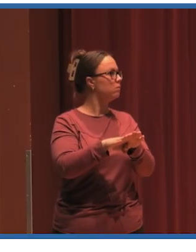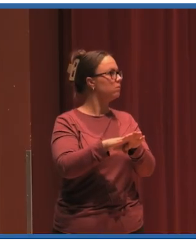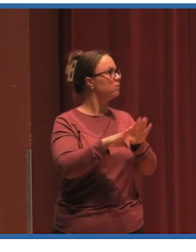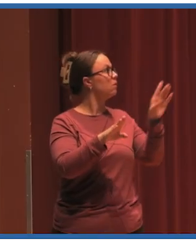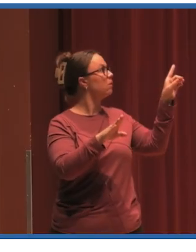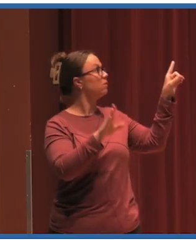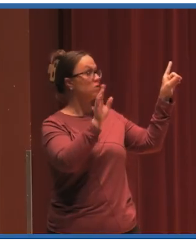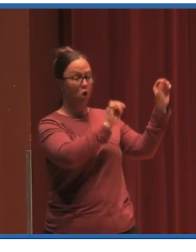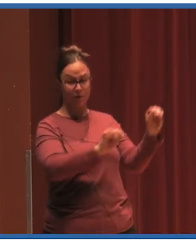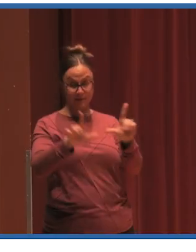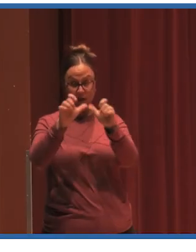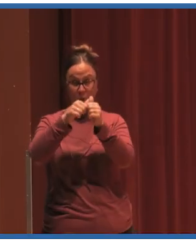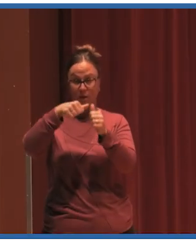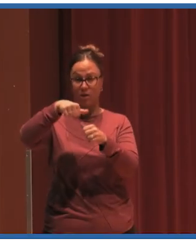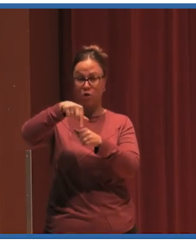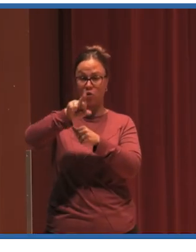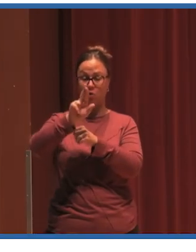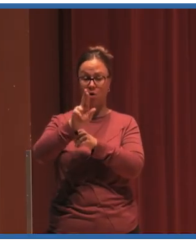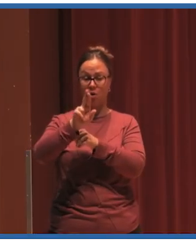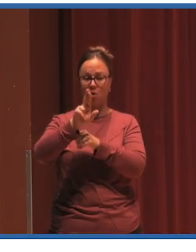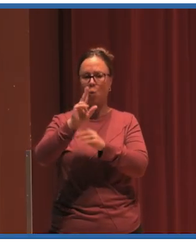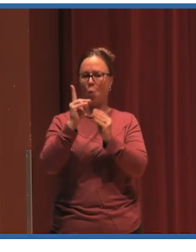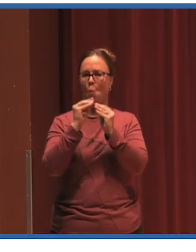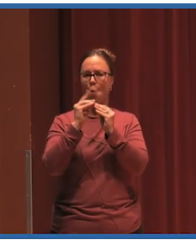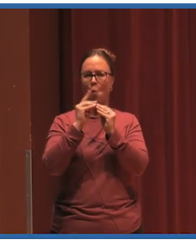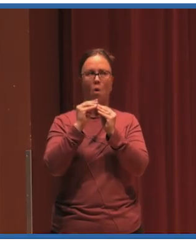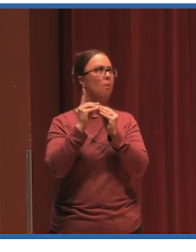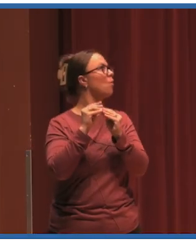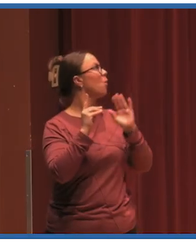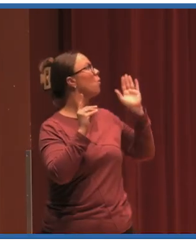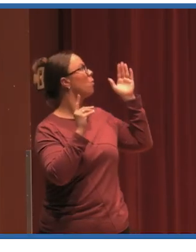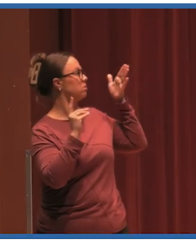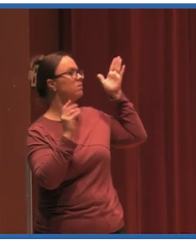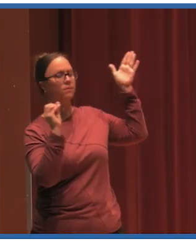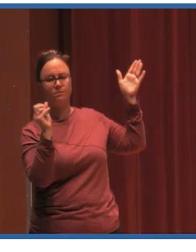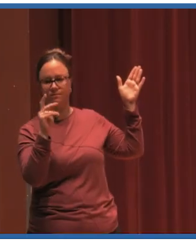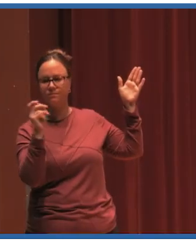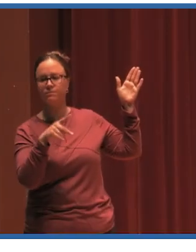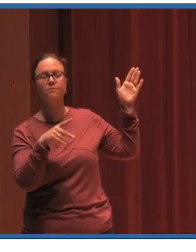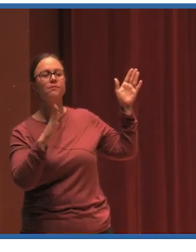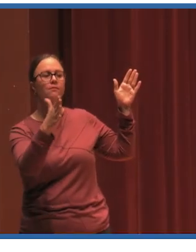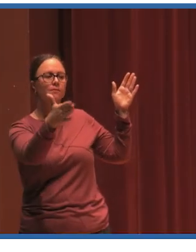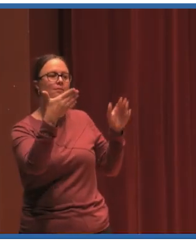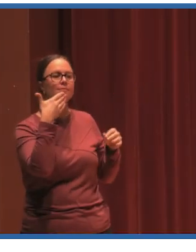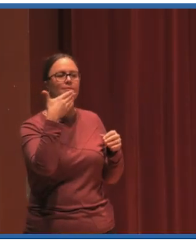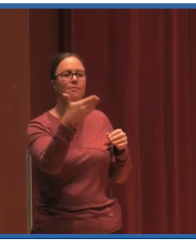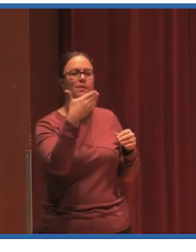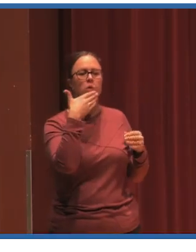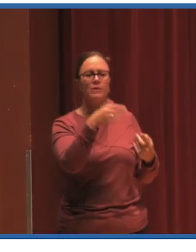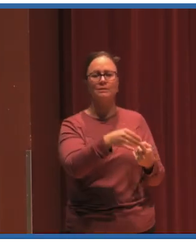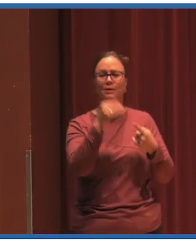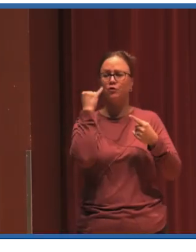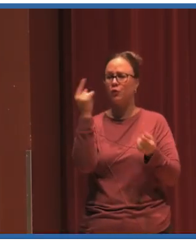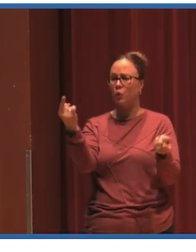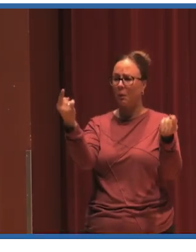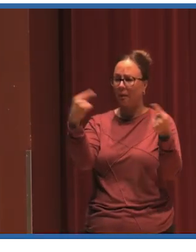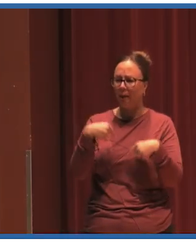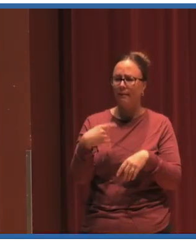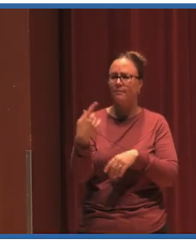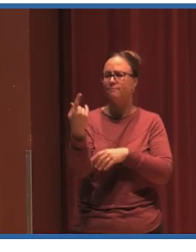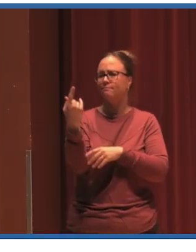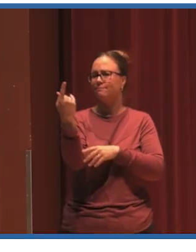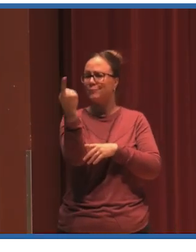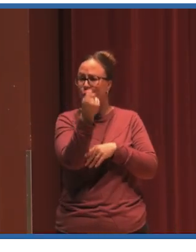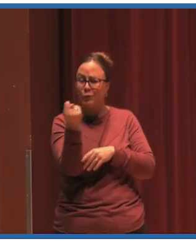code, though? That's what I'm looking for. There we go, okay. Thank you, especially those who came out on a Tuesday